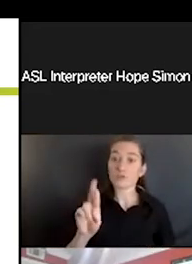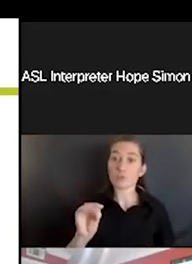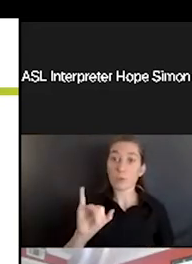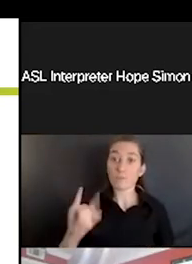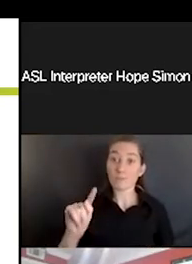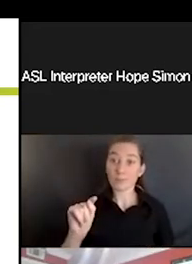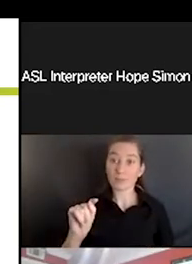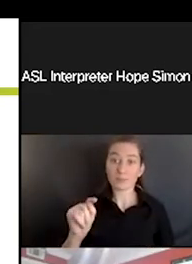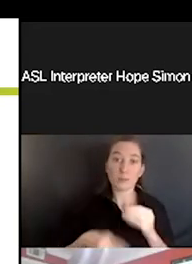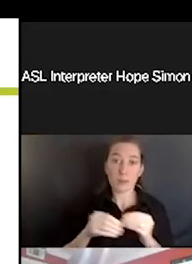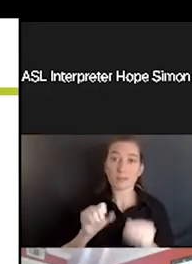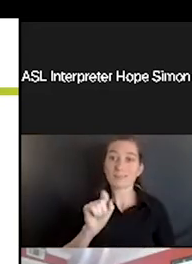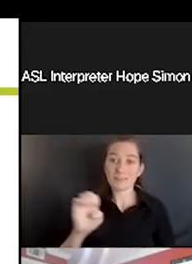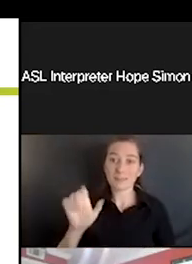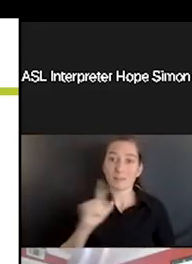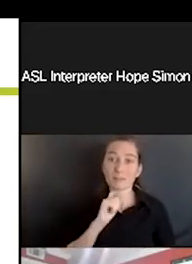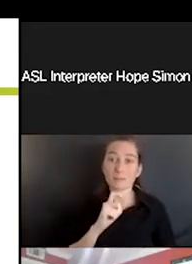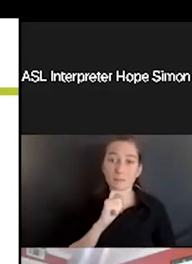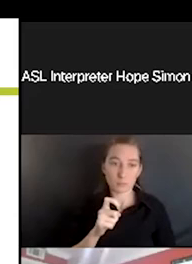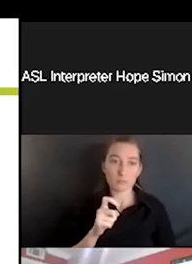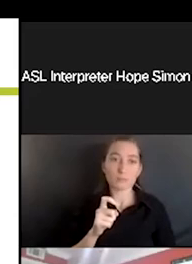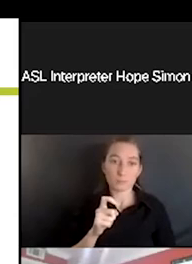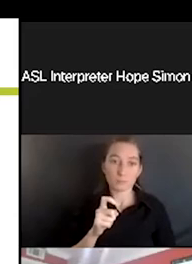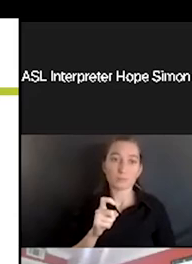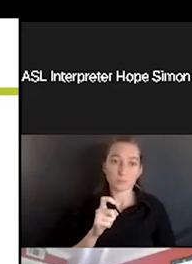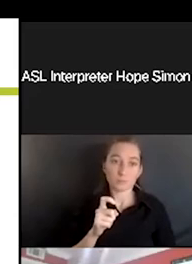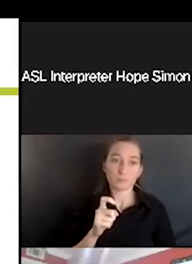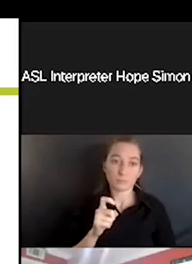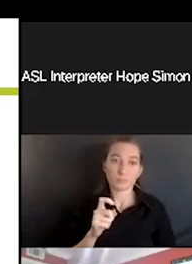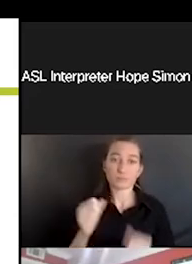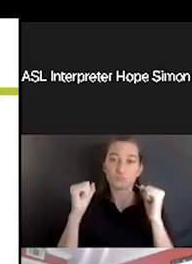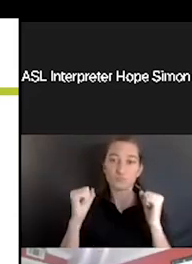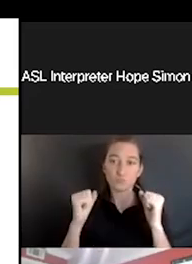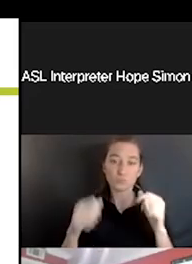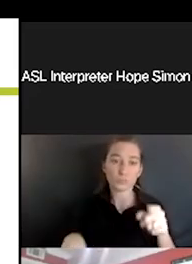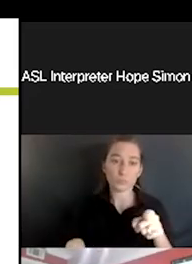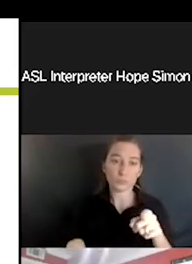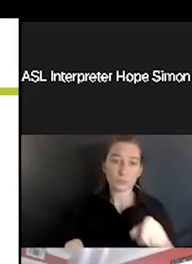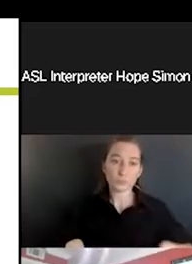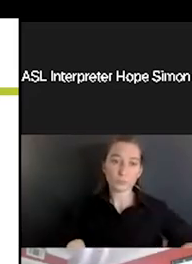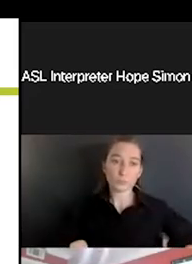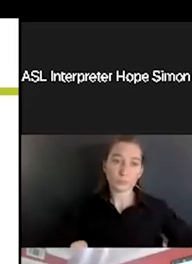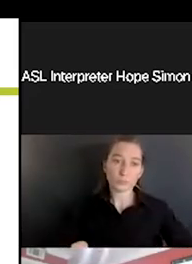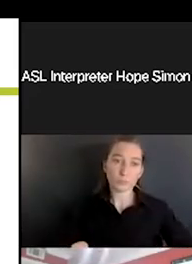some steel moment frames in the area where it's weak. The idea here is that you're trying to